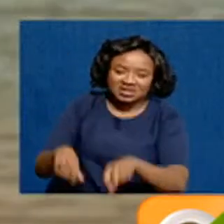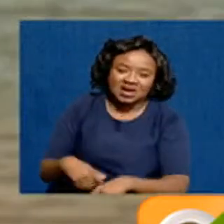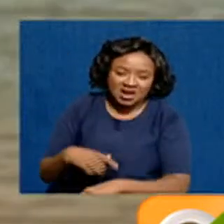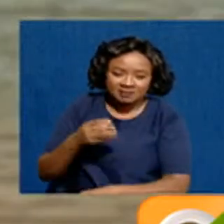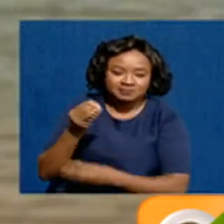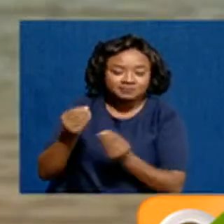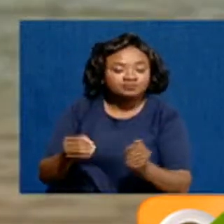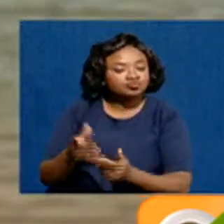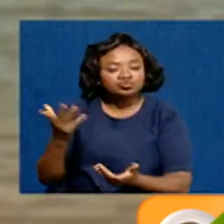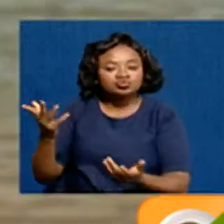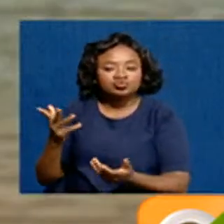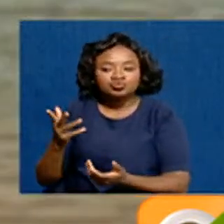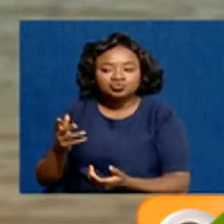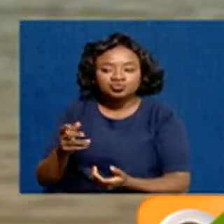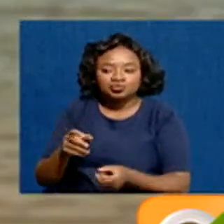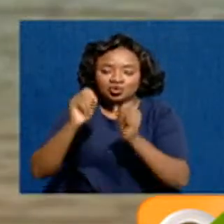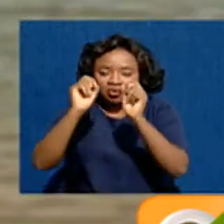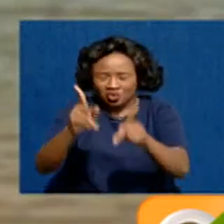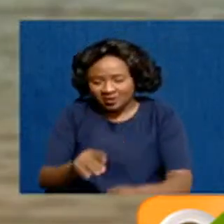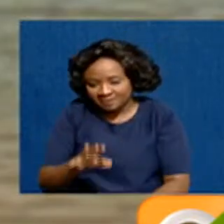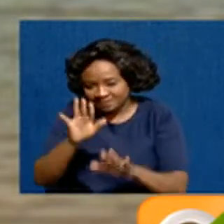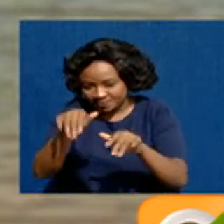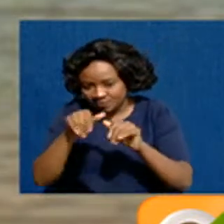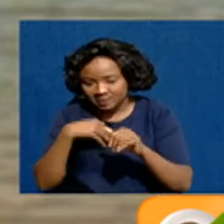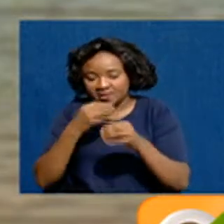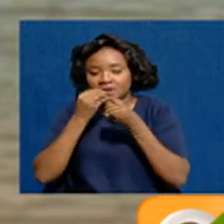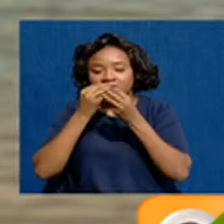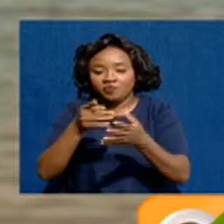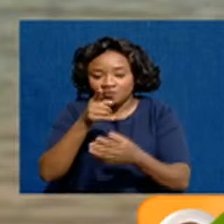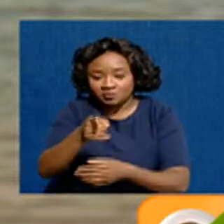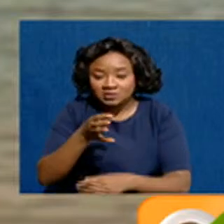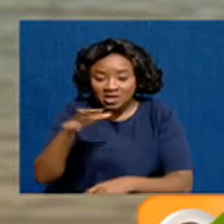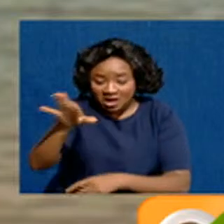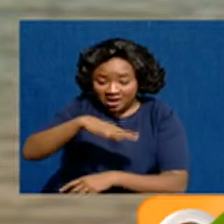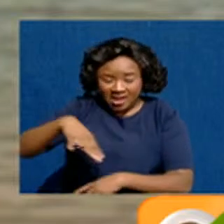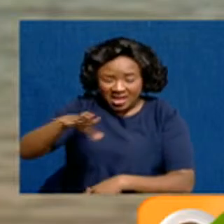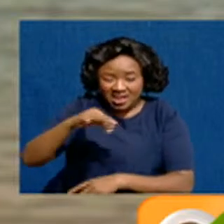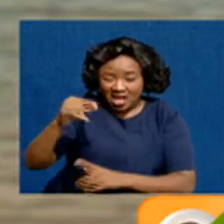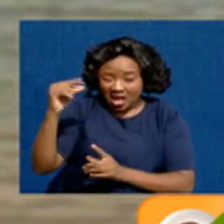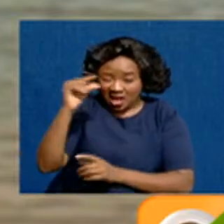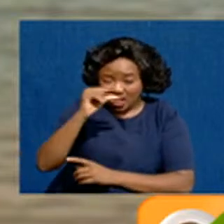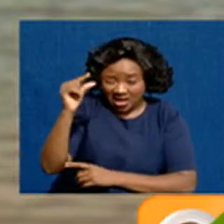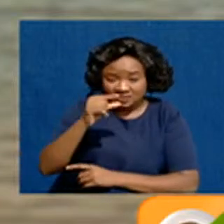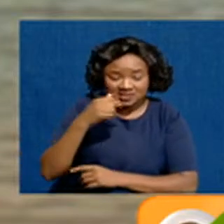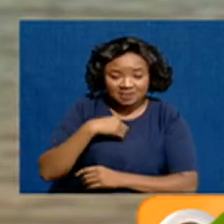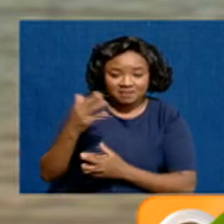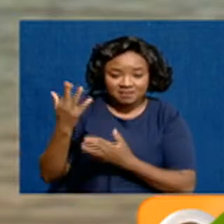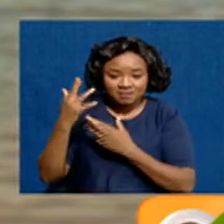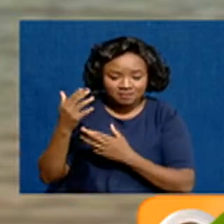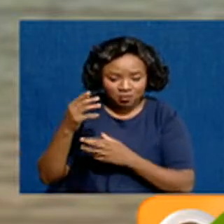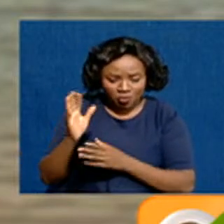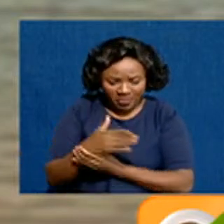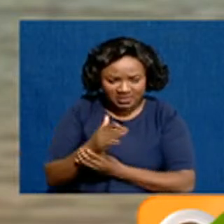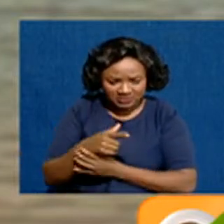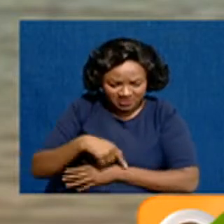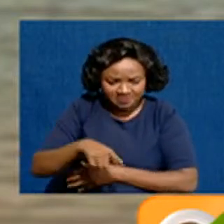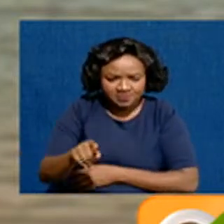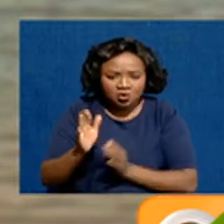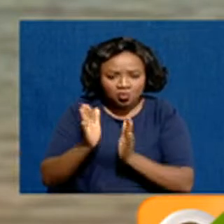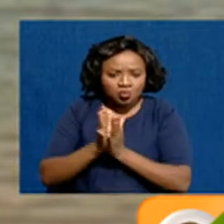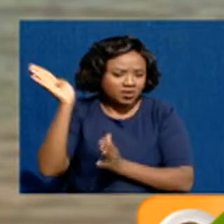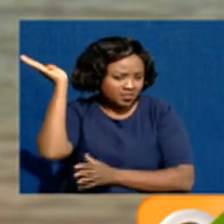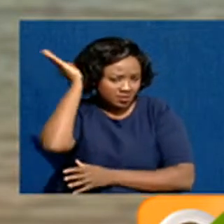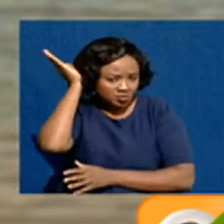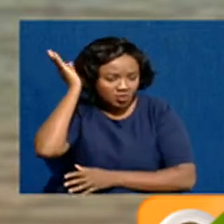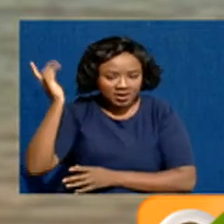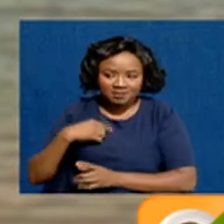By the way, let me tell you, the flooding that is going on in Garissa, and I hope, we are going there with Duale on Thursday. I hope you